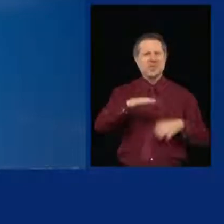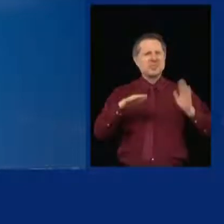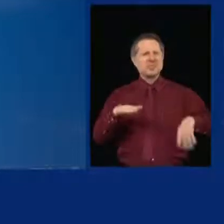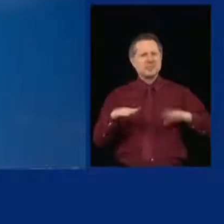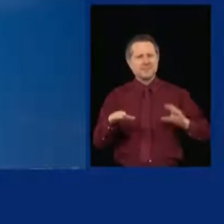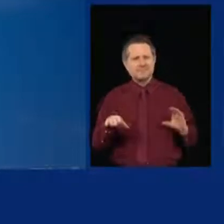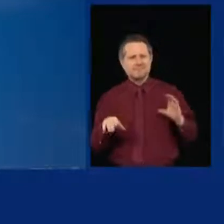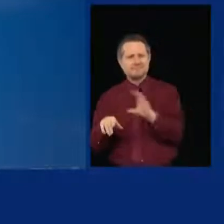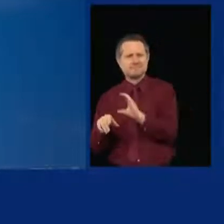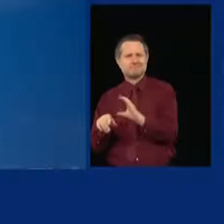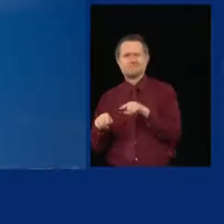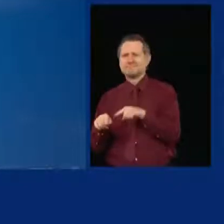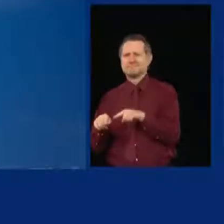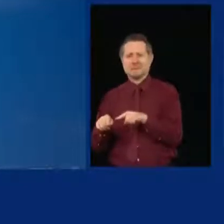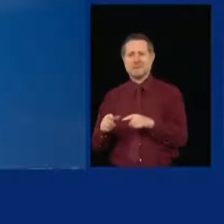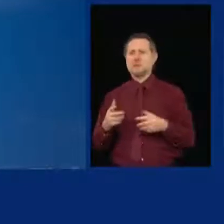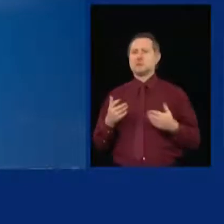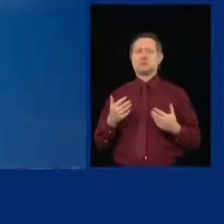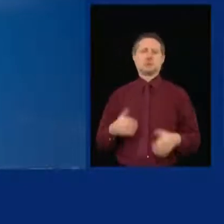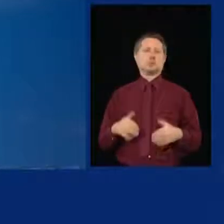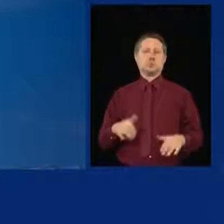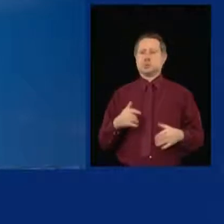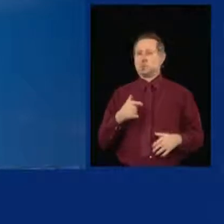What a shock, right?